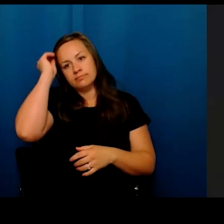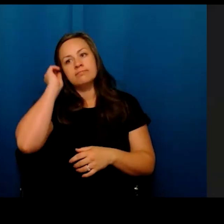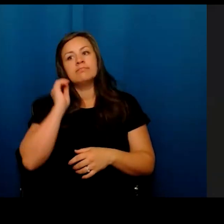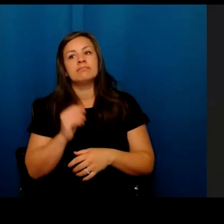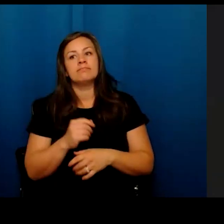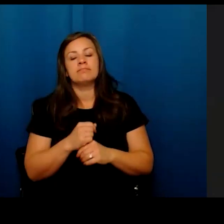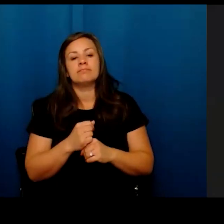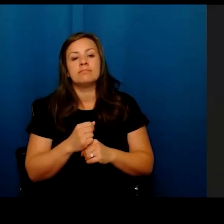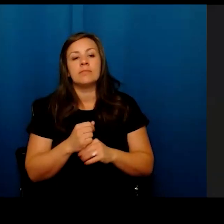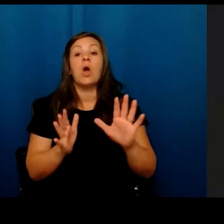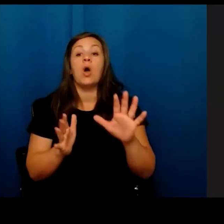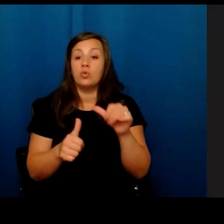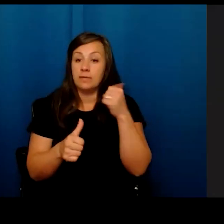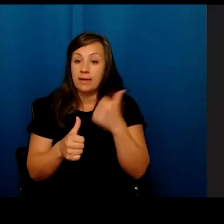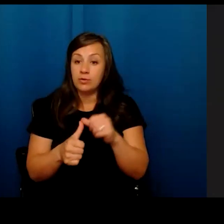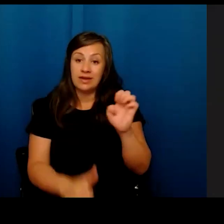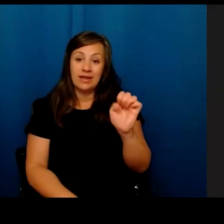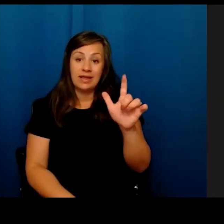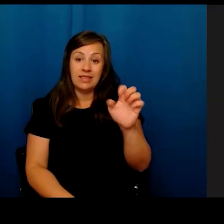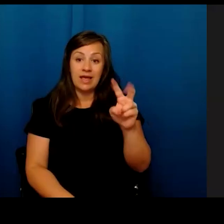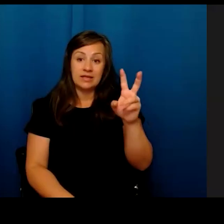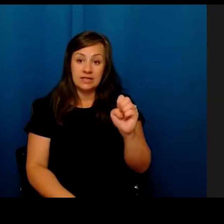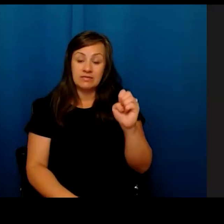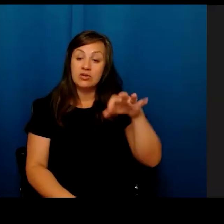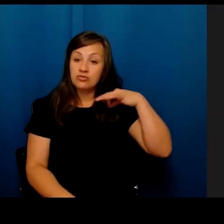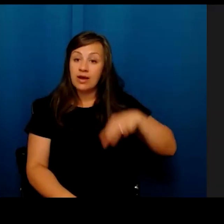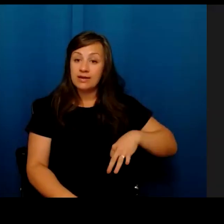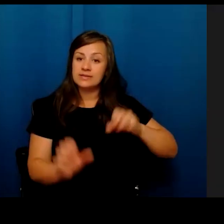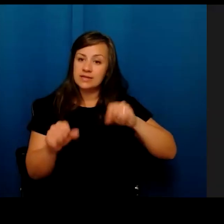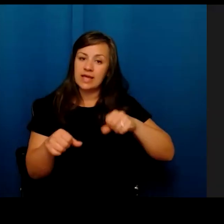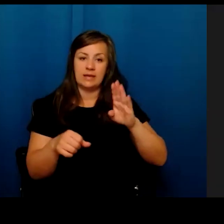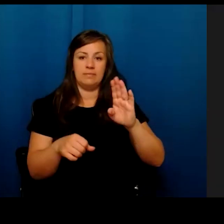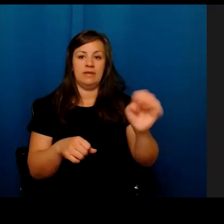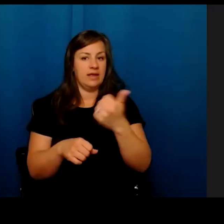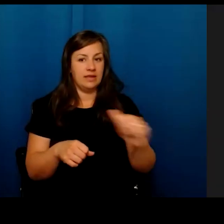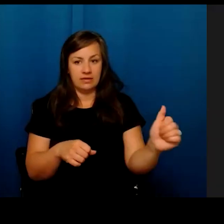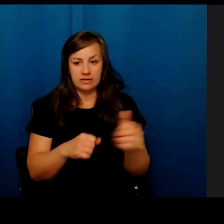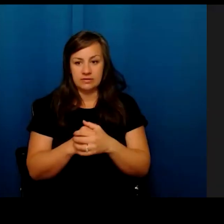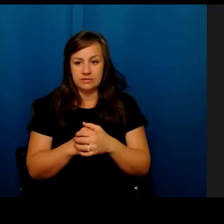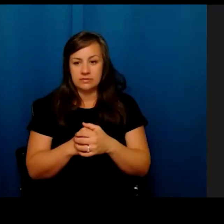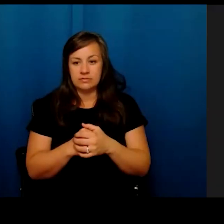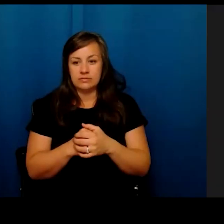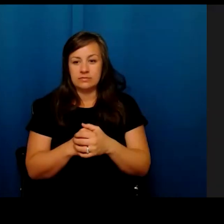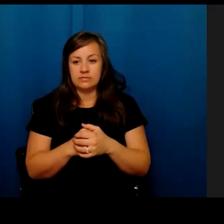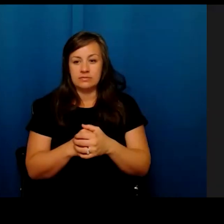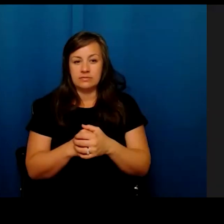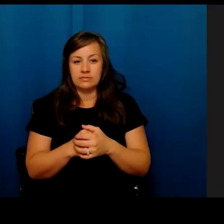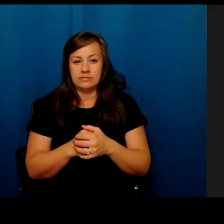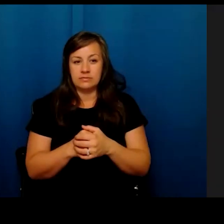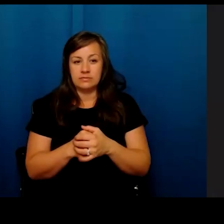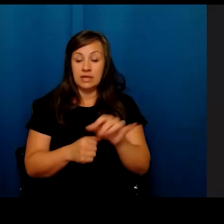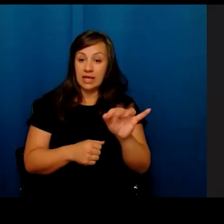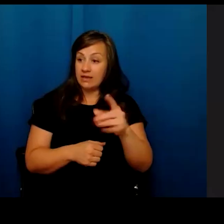That's kind of how that works. Remember, elective credits can be anything. So as long as you haven't taken it, so questions of like, can something be applied toward general electives? As